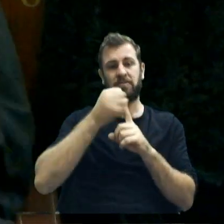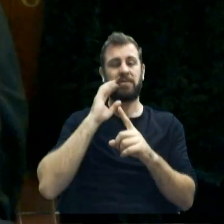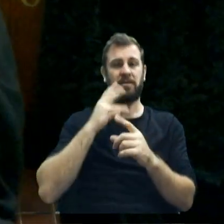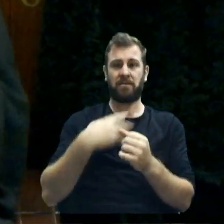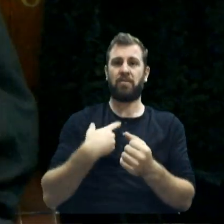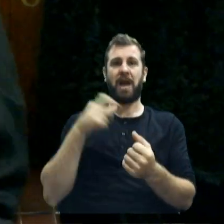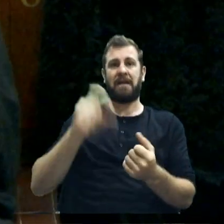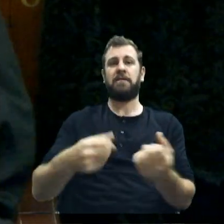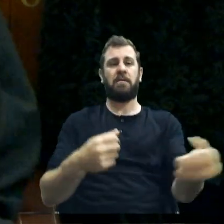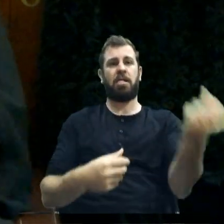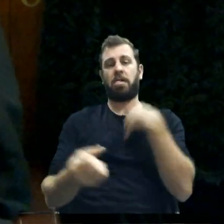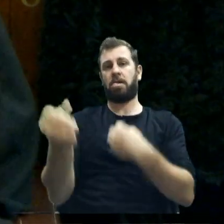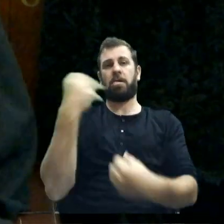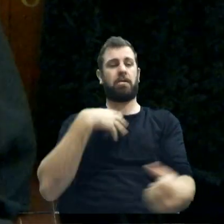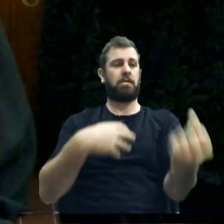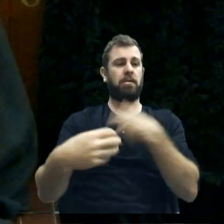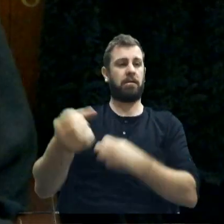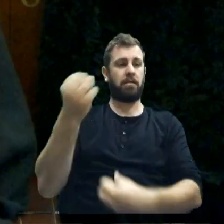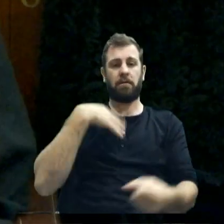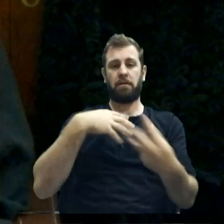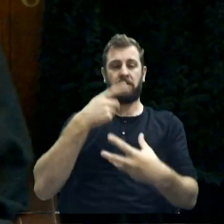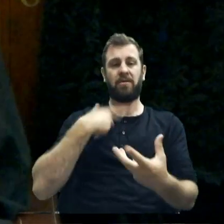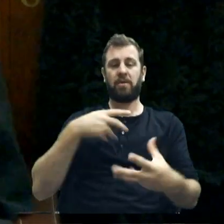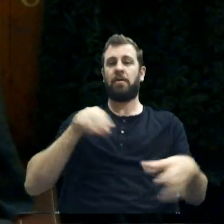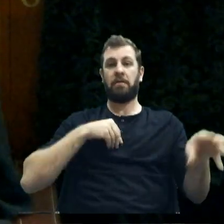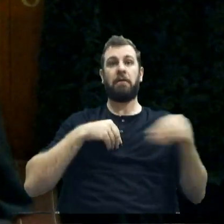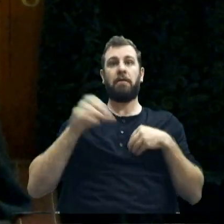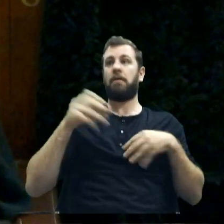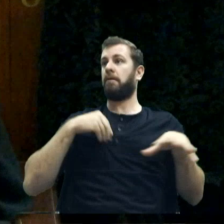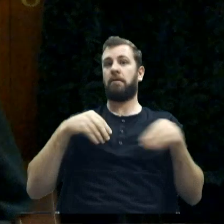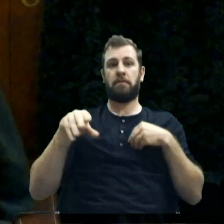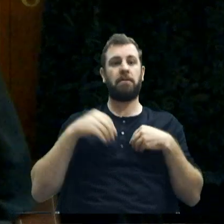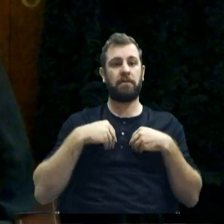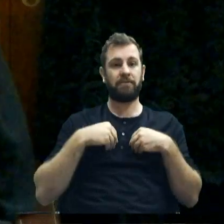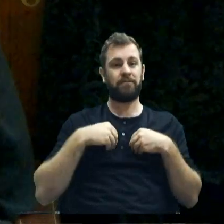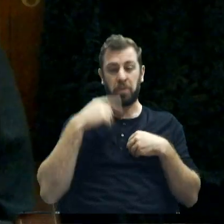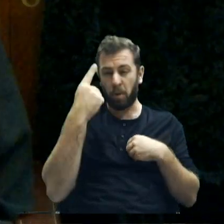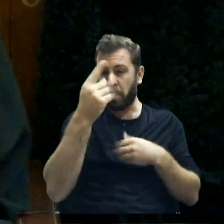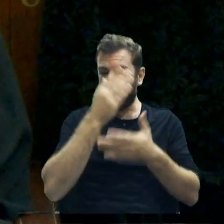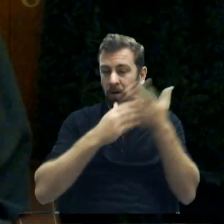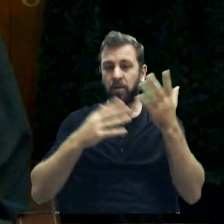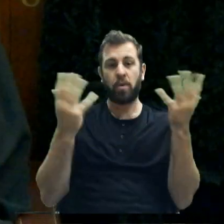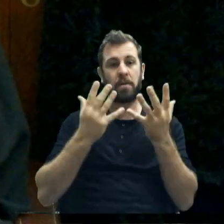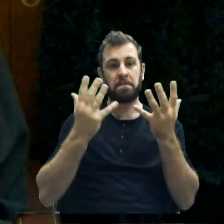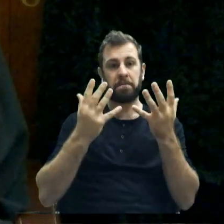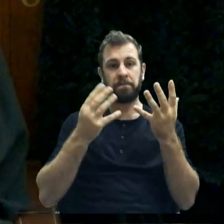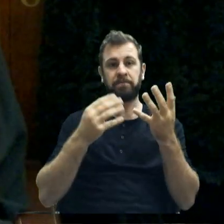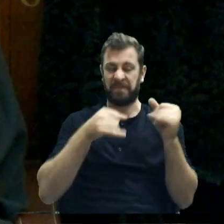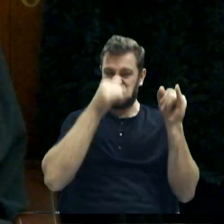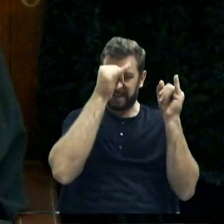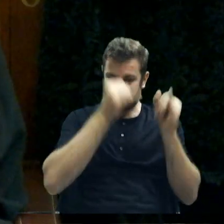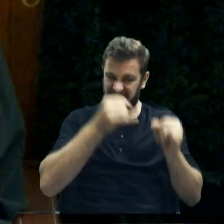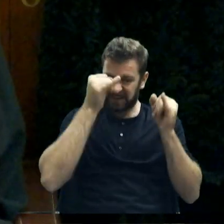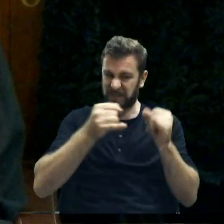throats, and we are taking it, unfortunately. And one of them is this individualism idea.